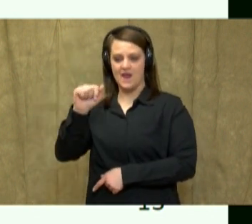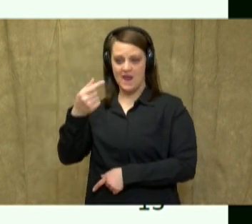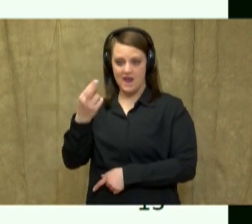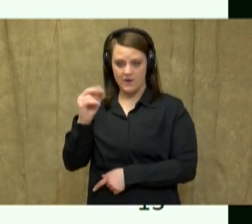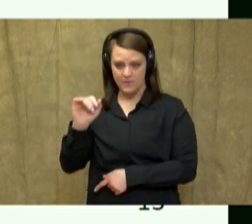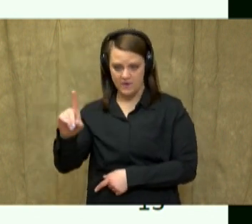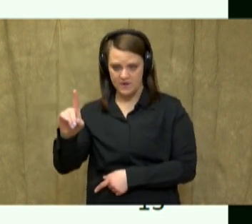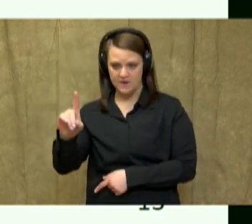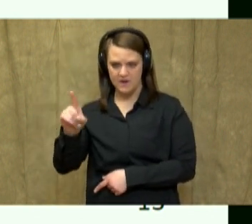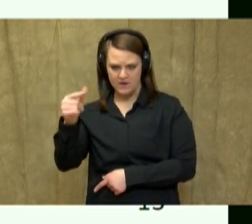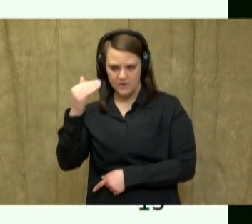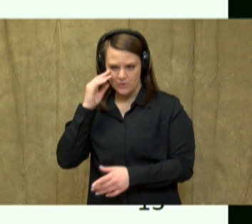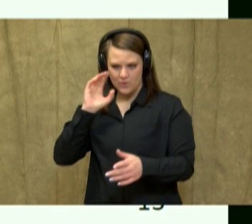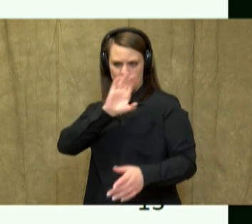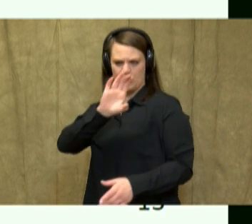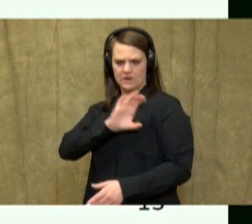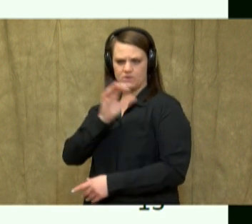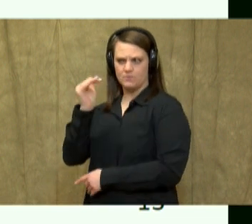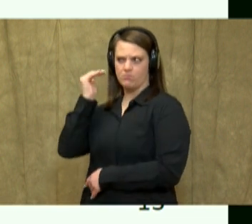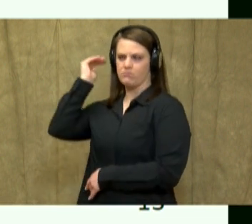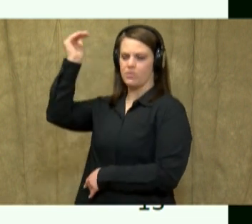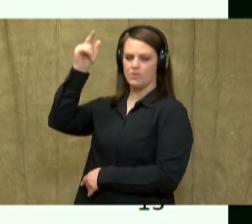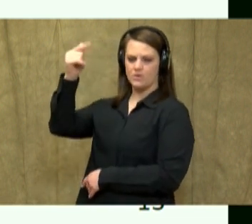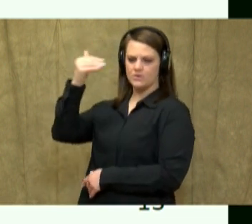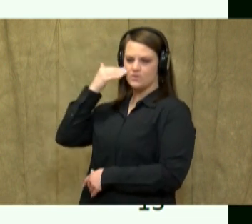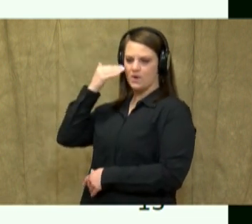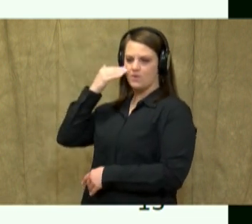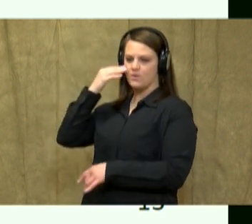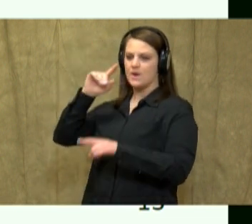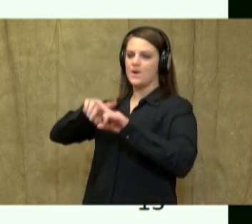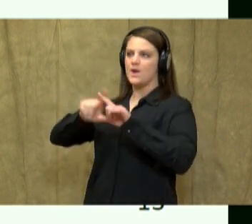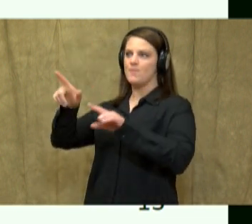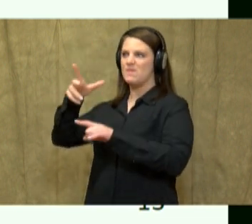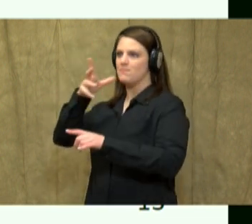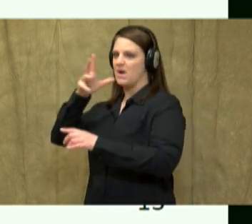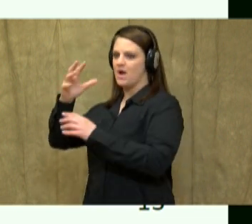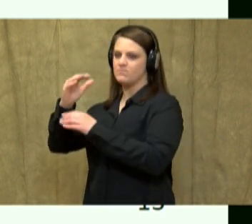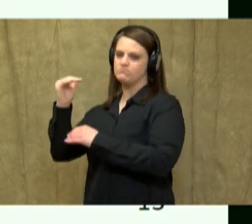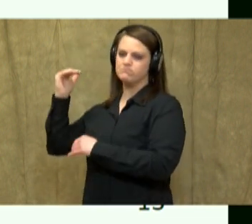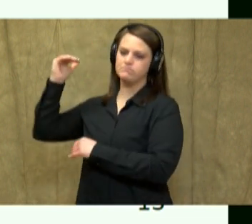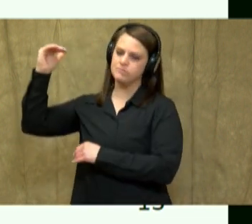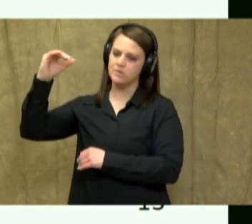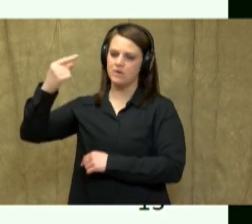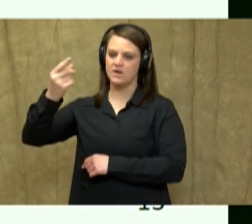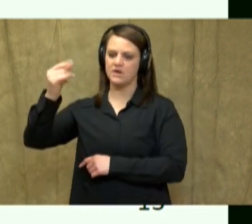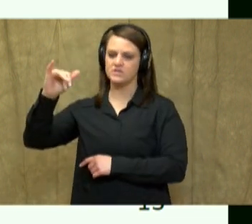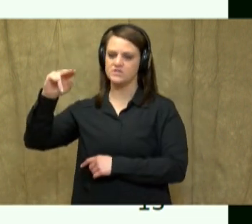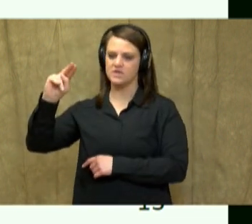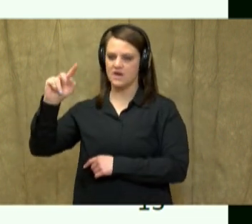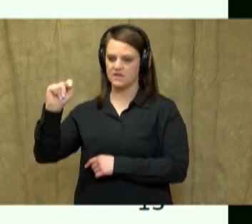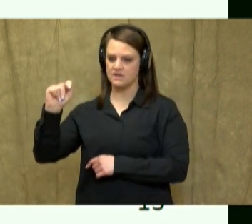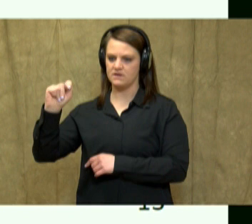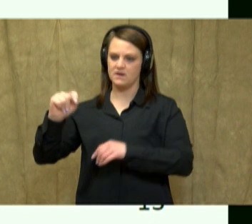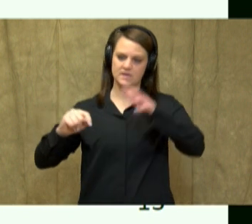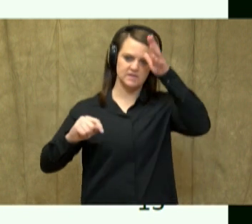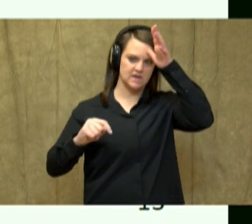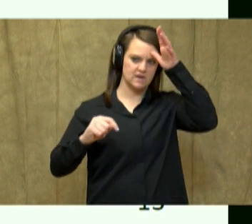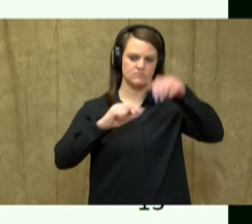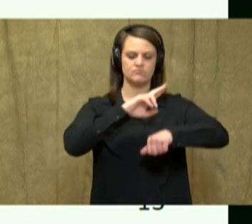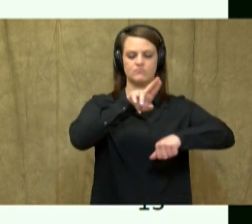tall. But Hagrid had a mom that was a giant, and his dad was a normal wizard.